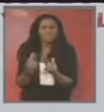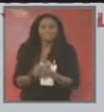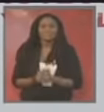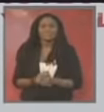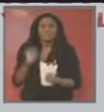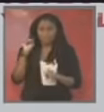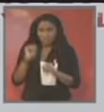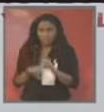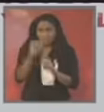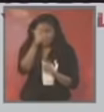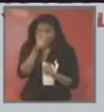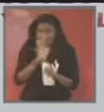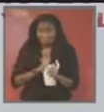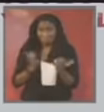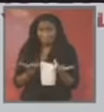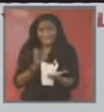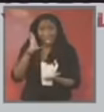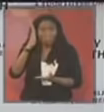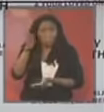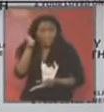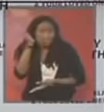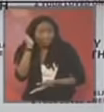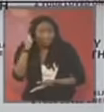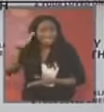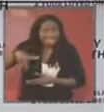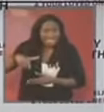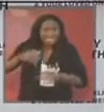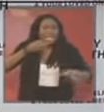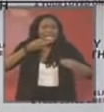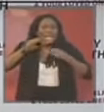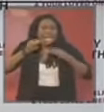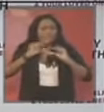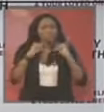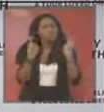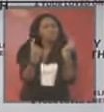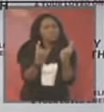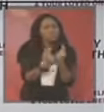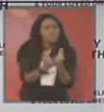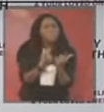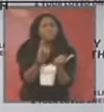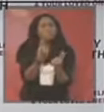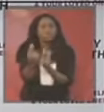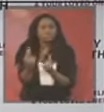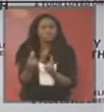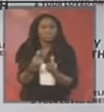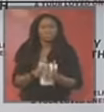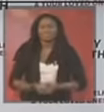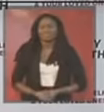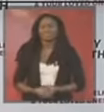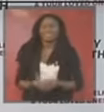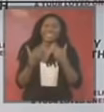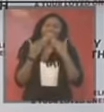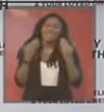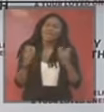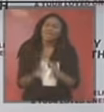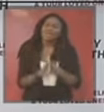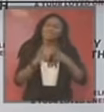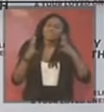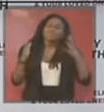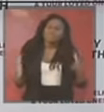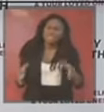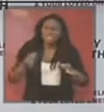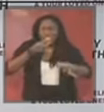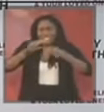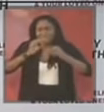member of the tag group as well. Ms. Alcantara, that's the clinical update for this morning. Thank you very much for that clarification, CMO, and